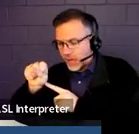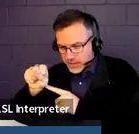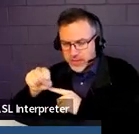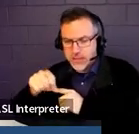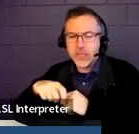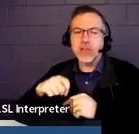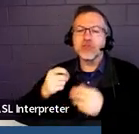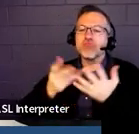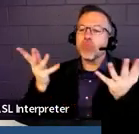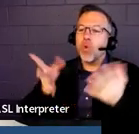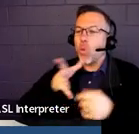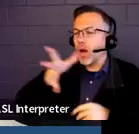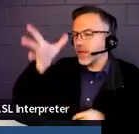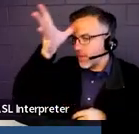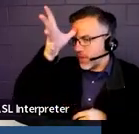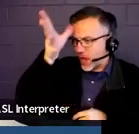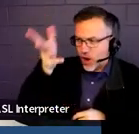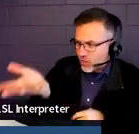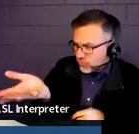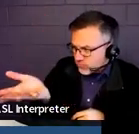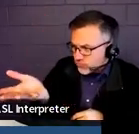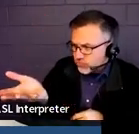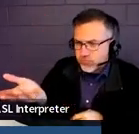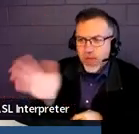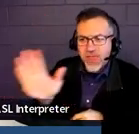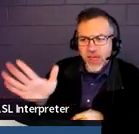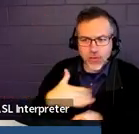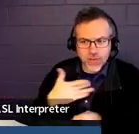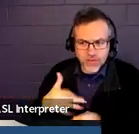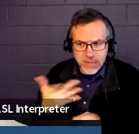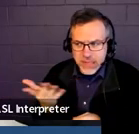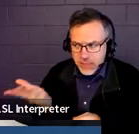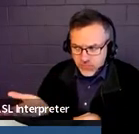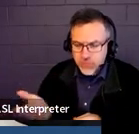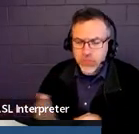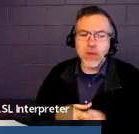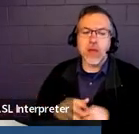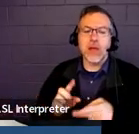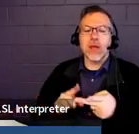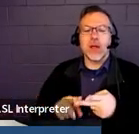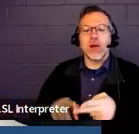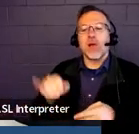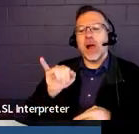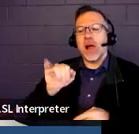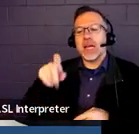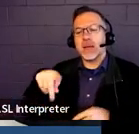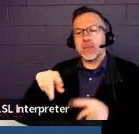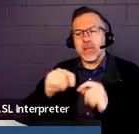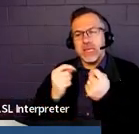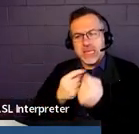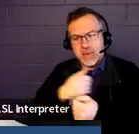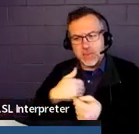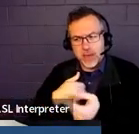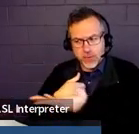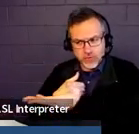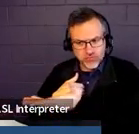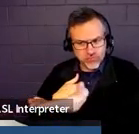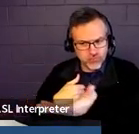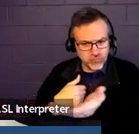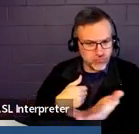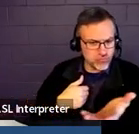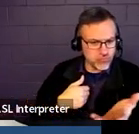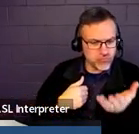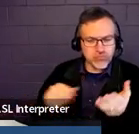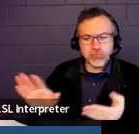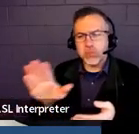what the parent expressed, what each of the IEP team members expressed based on